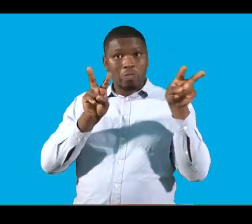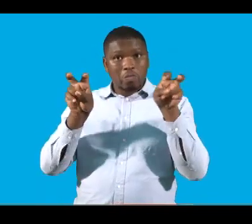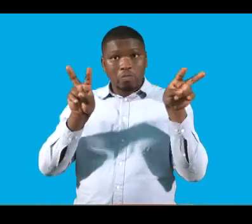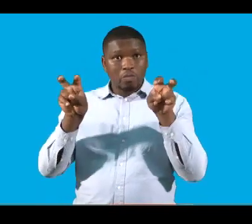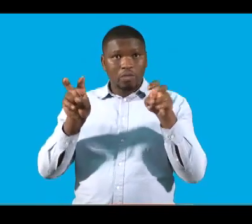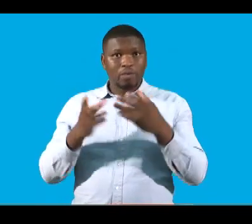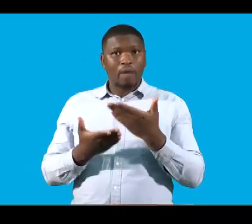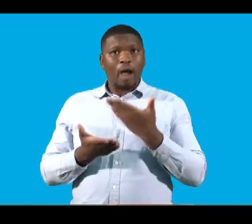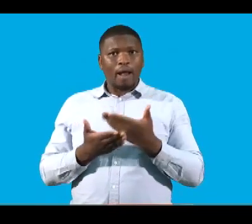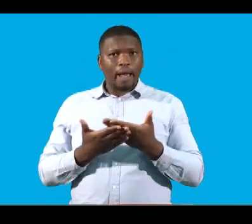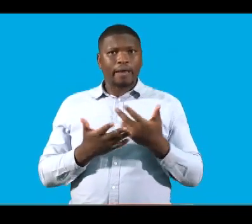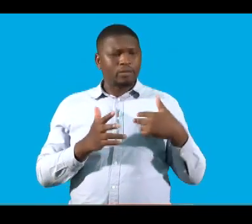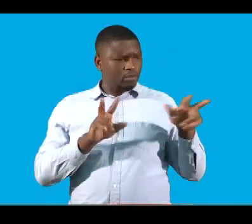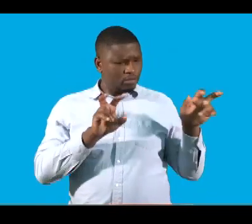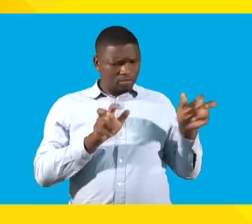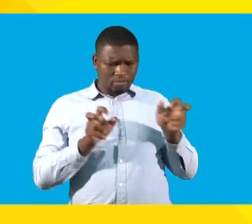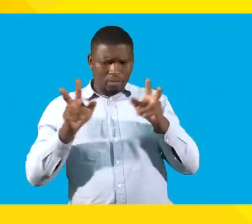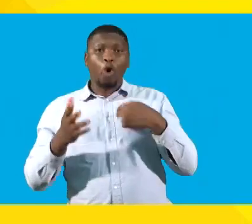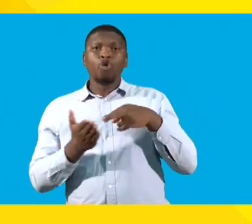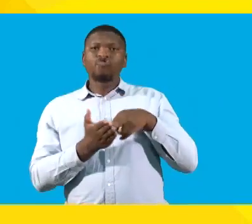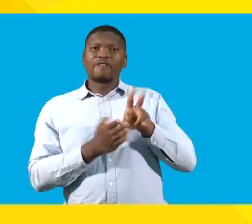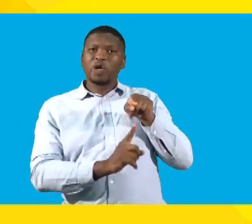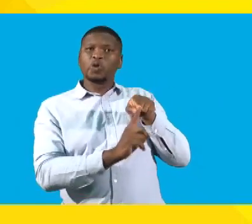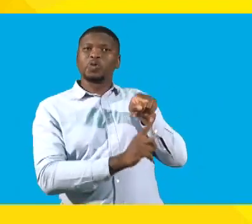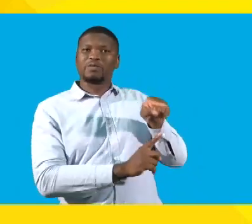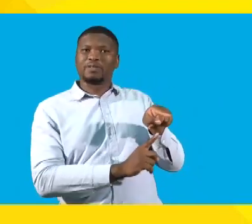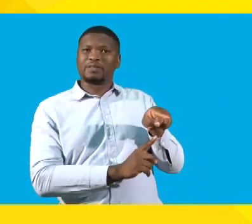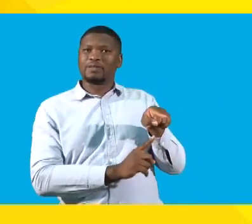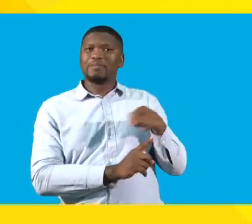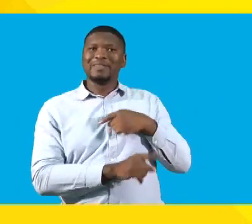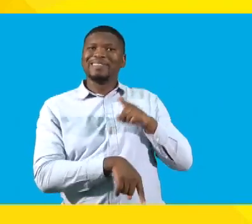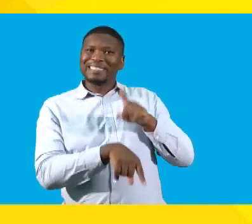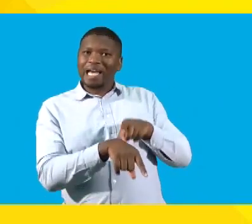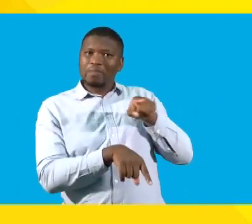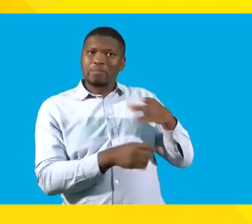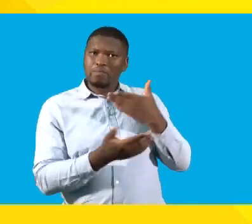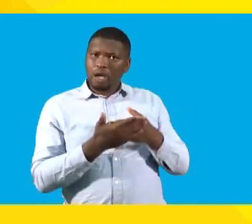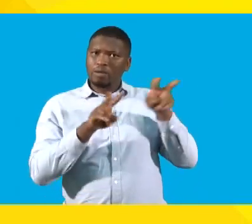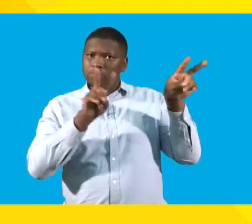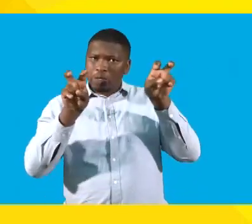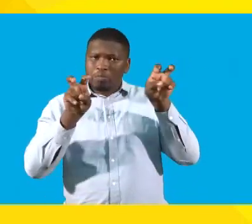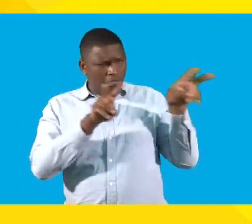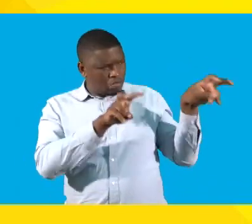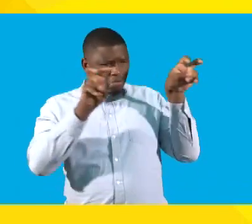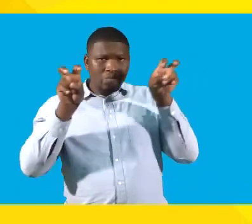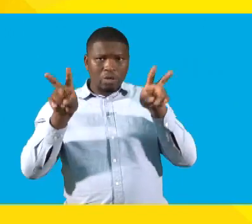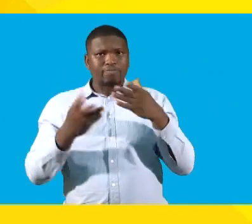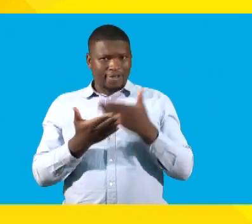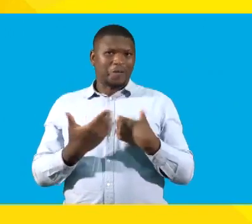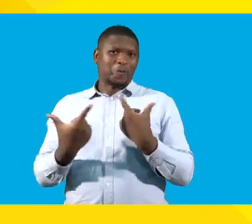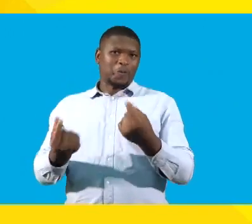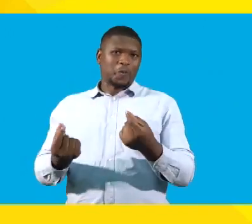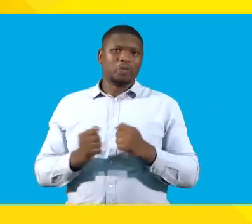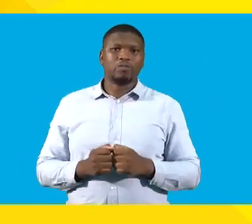if you do not know the precise quote, you are allowed to paraphrase or refer to a specific moment